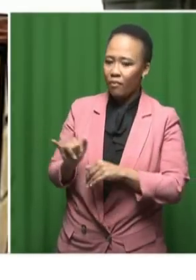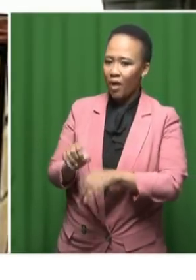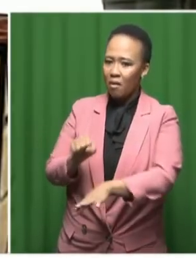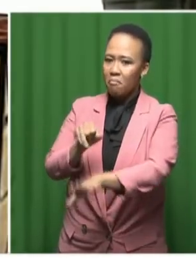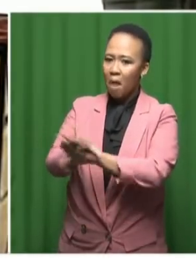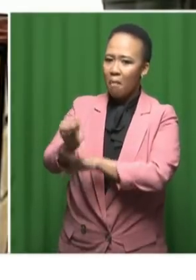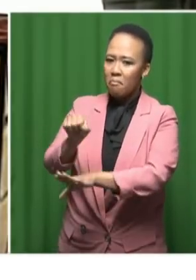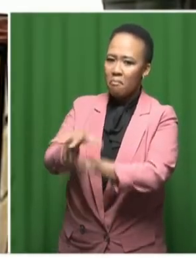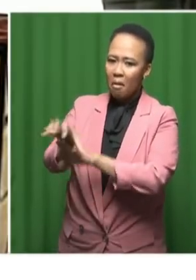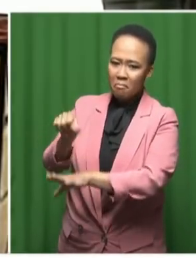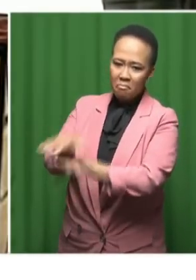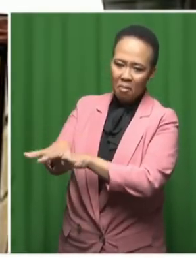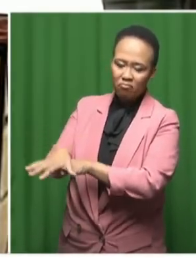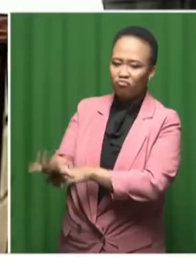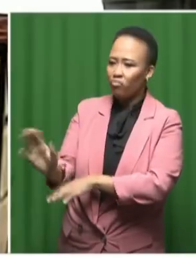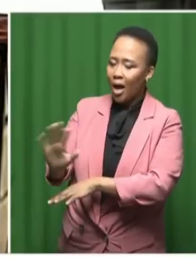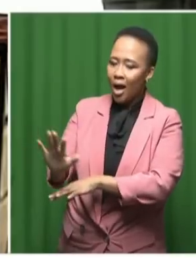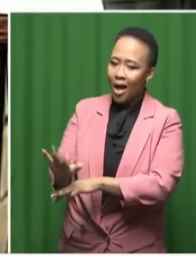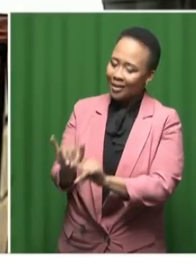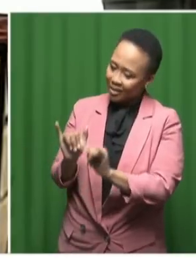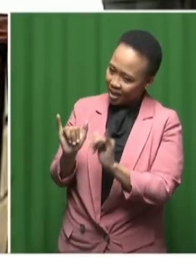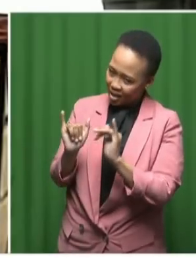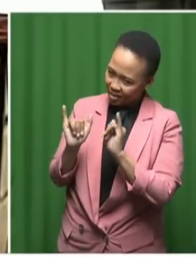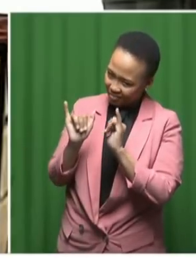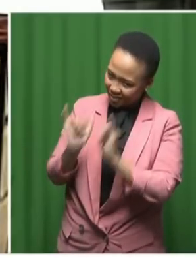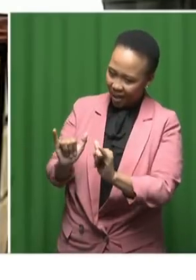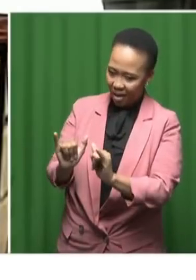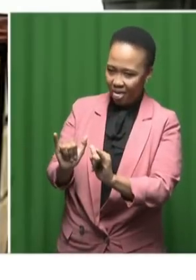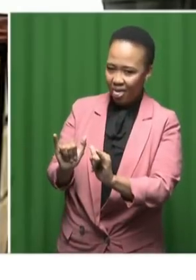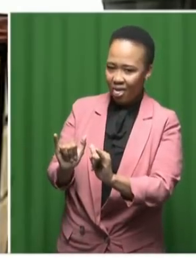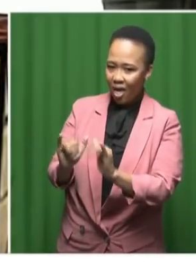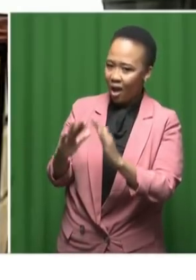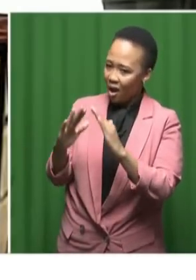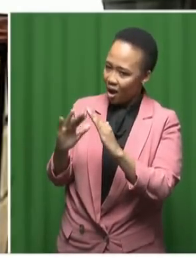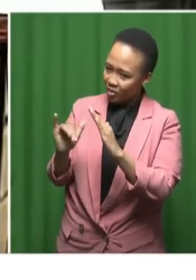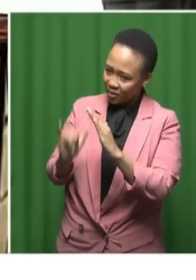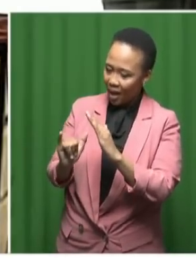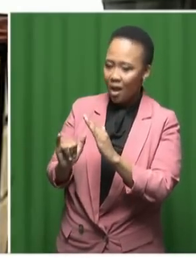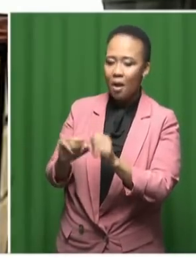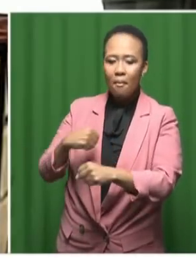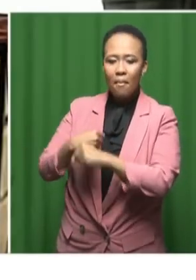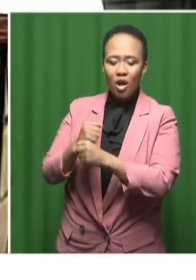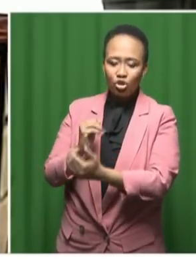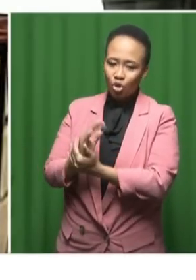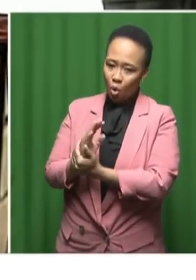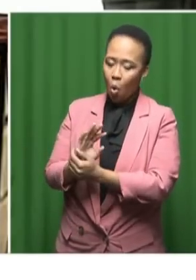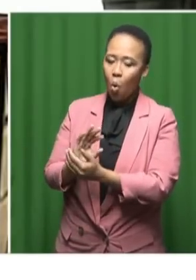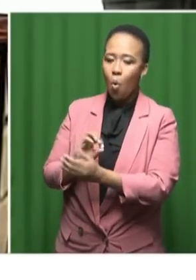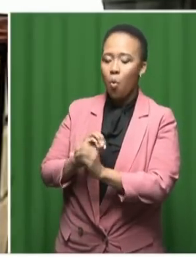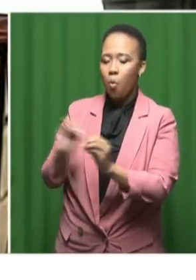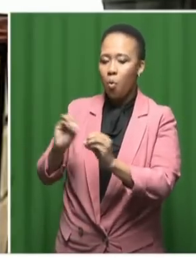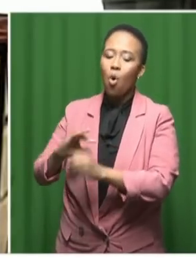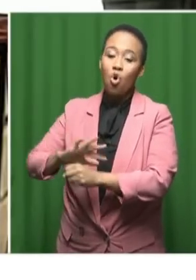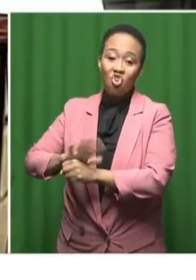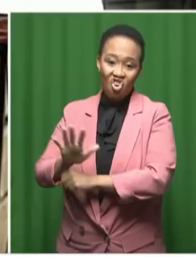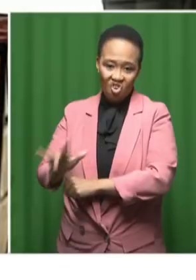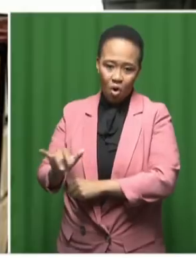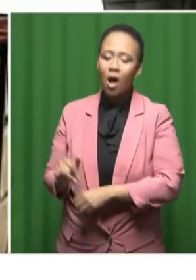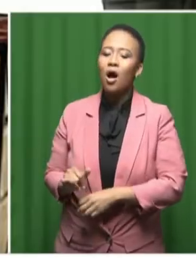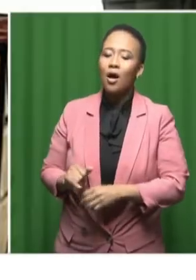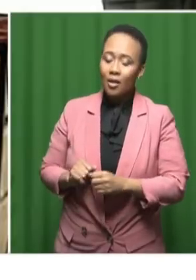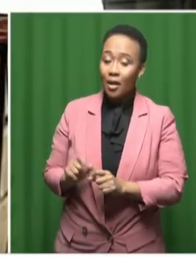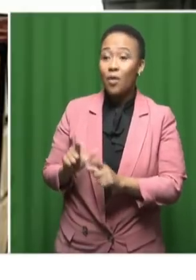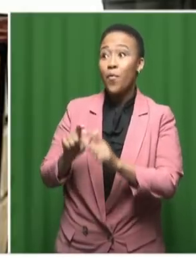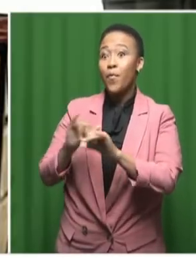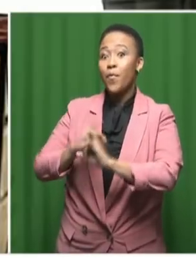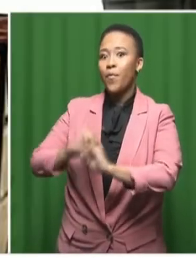develop what we call it acquired immunity. They also have a huge aging population, which China is extremely worried about. And that you have to be worried. It